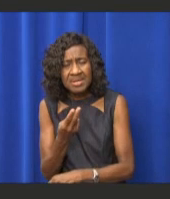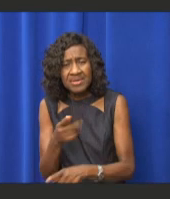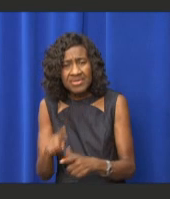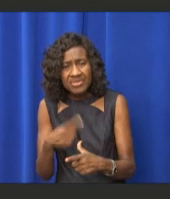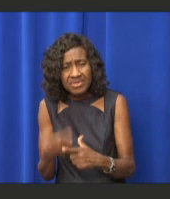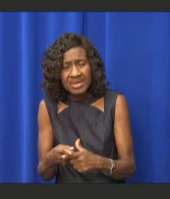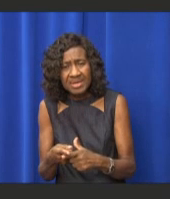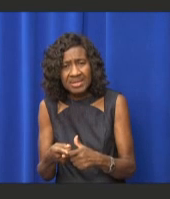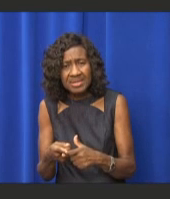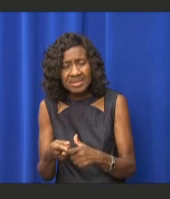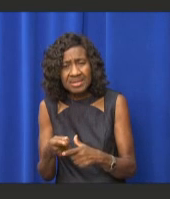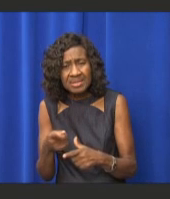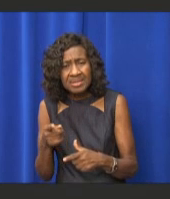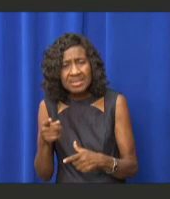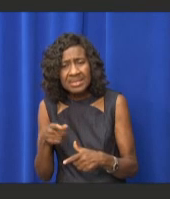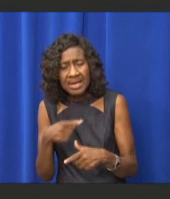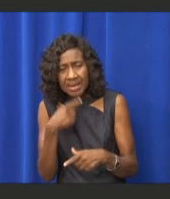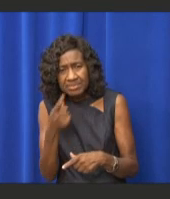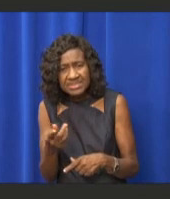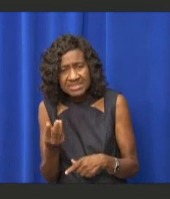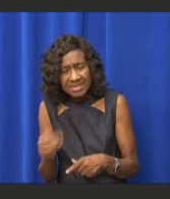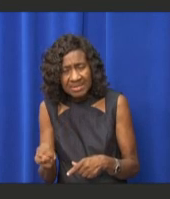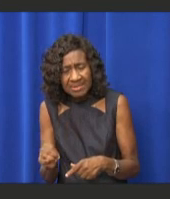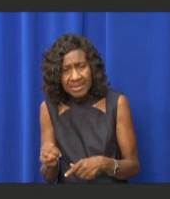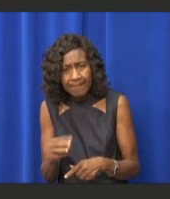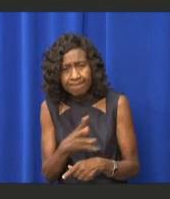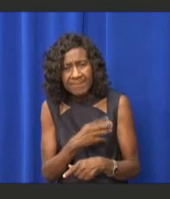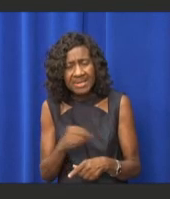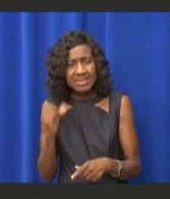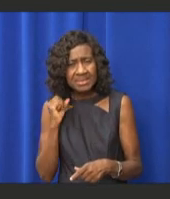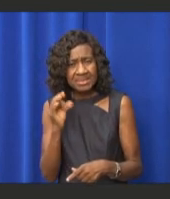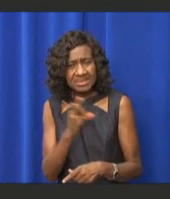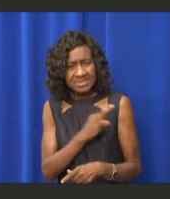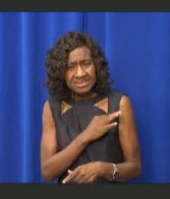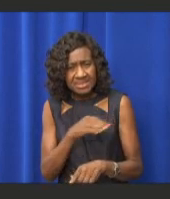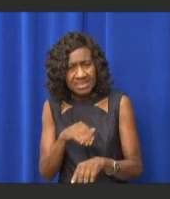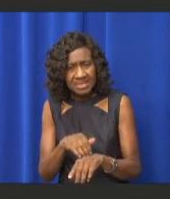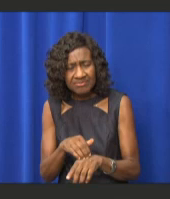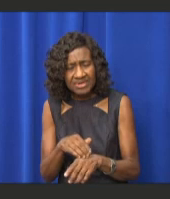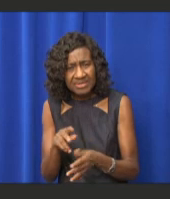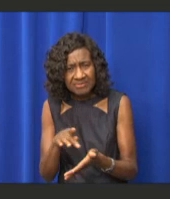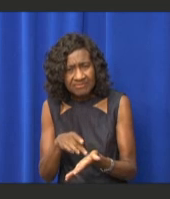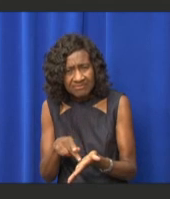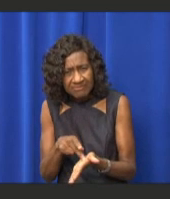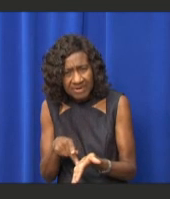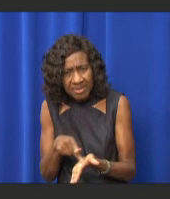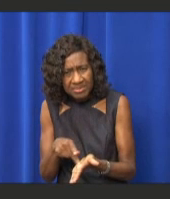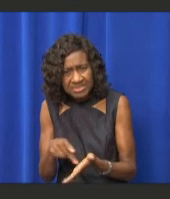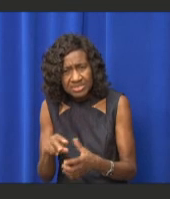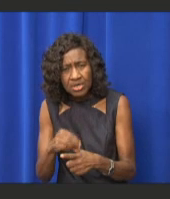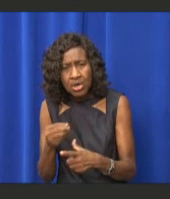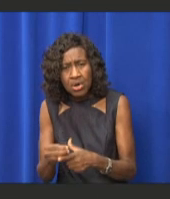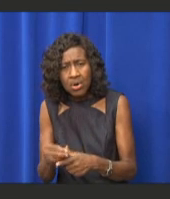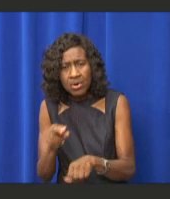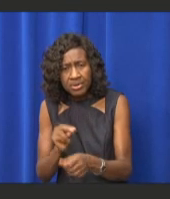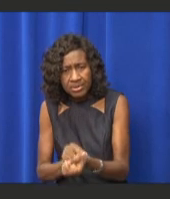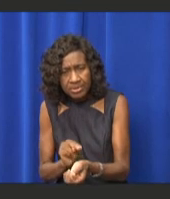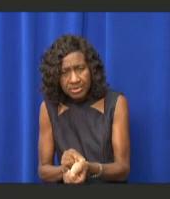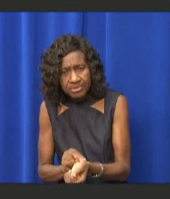will make sure that the staff of the pharmacy or the general practice department and nurse will take the medication to